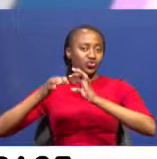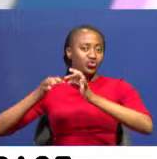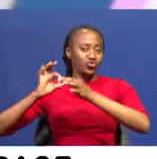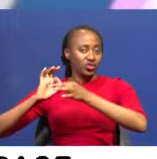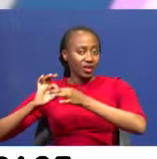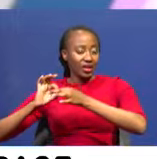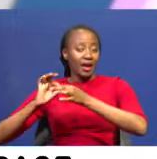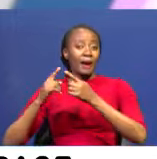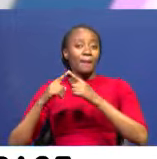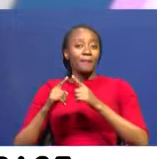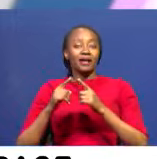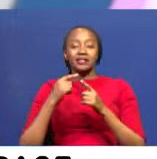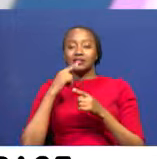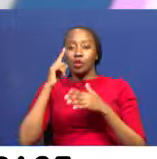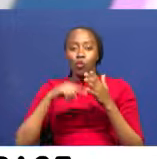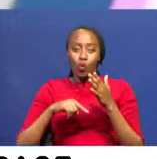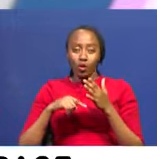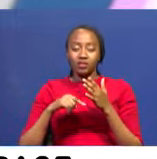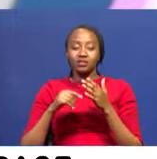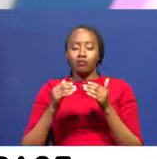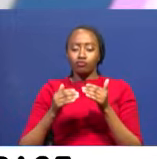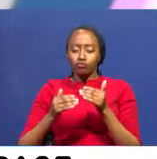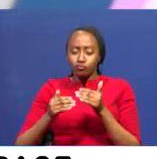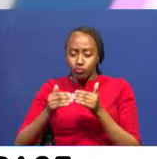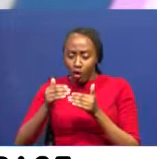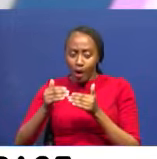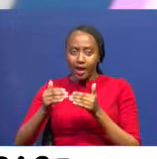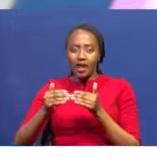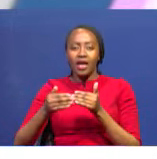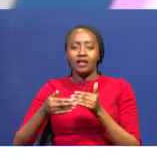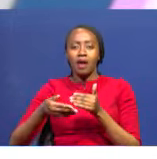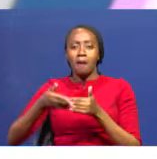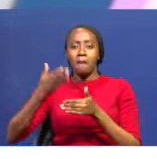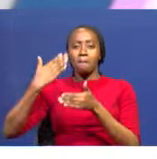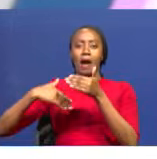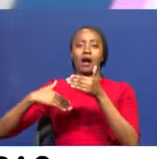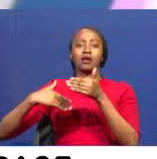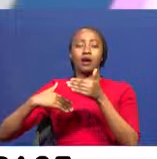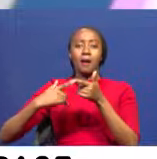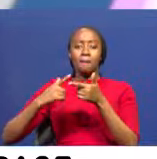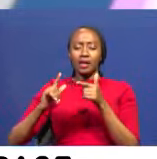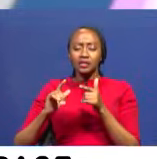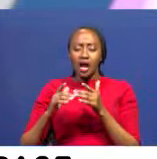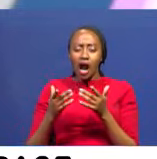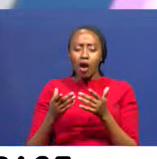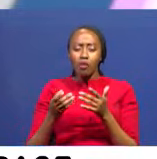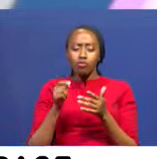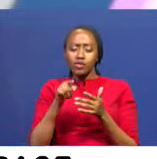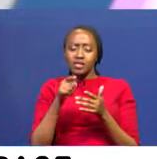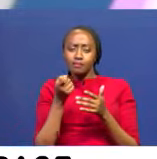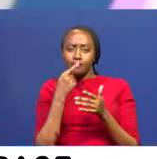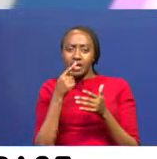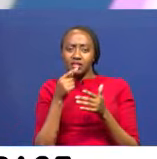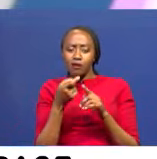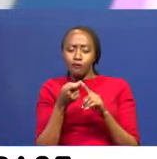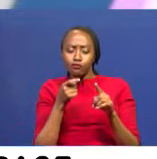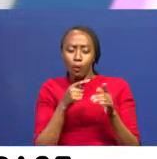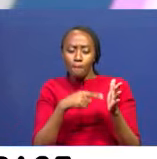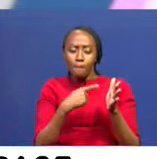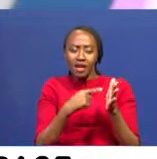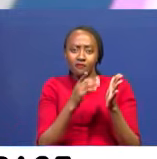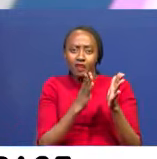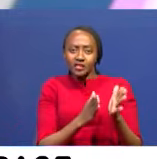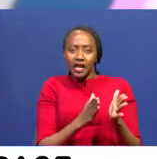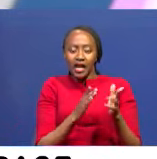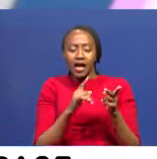what we call forward and backward logistics. So we look at the medicine, how is it moving from the manufacturer to the point where